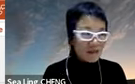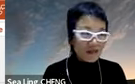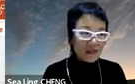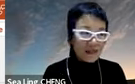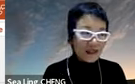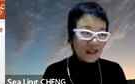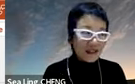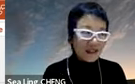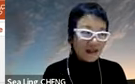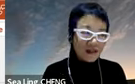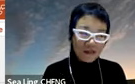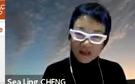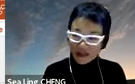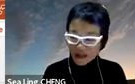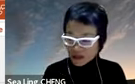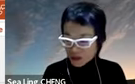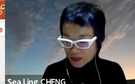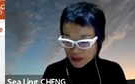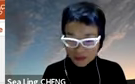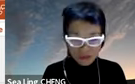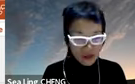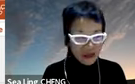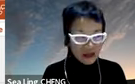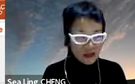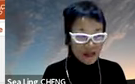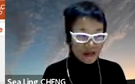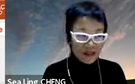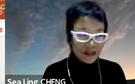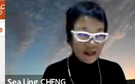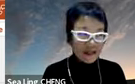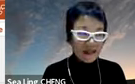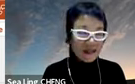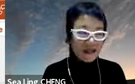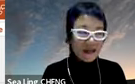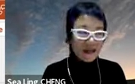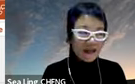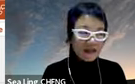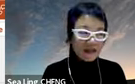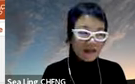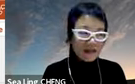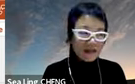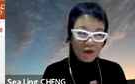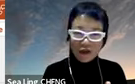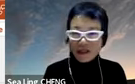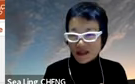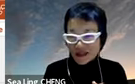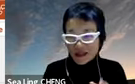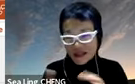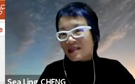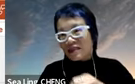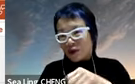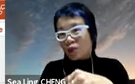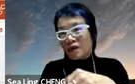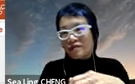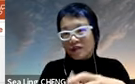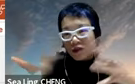and specifically sexual violence against women, domestic violence. And of course, this is